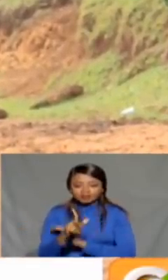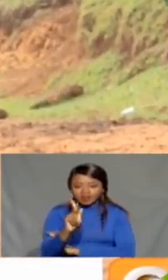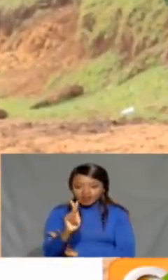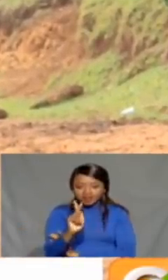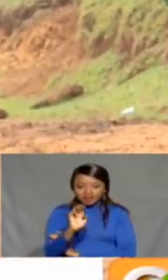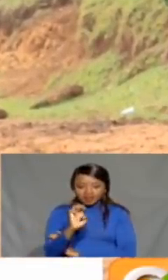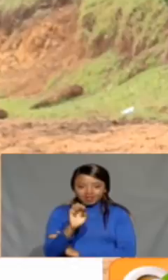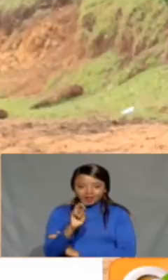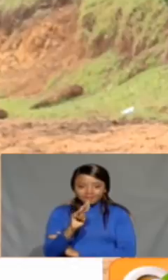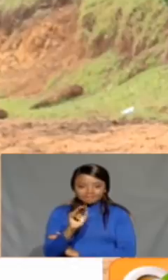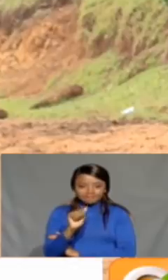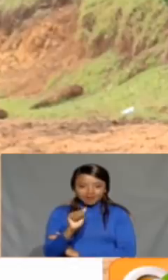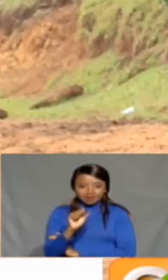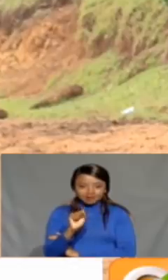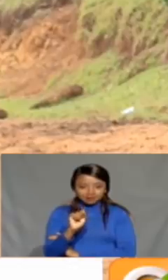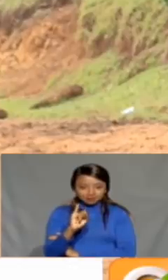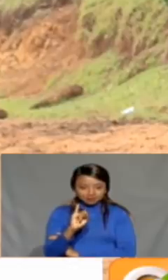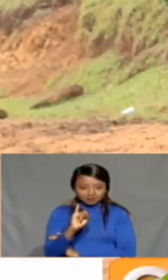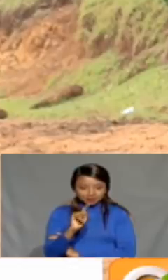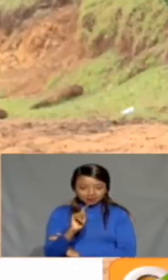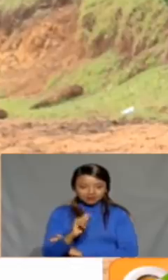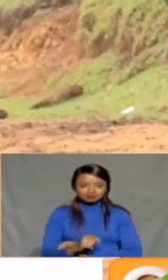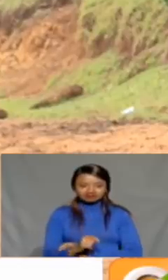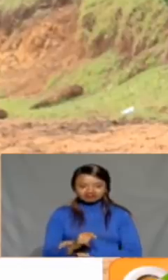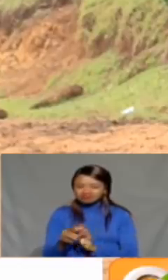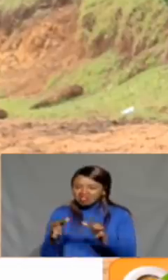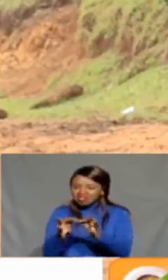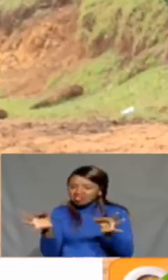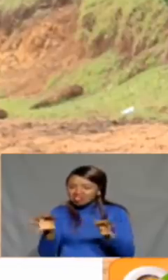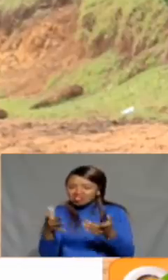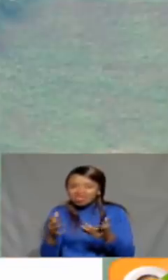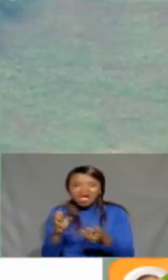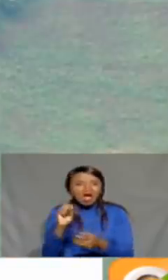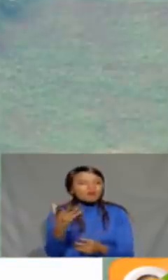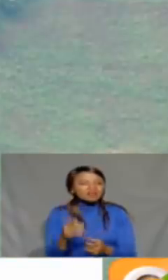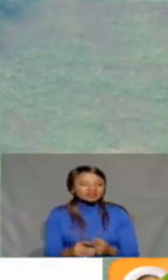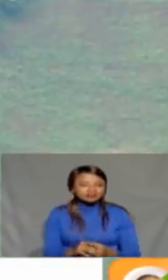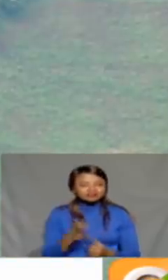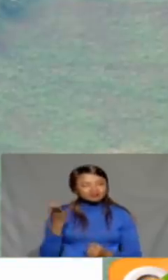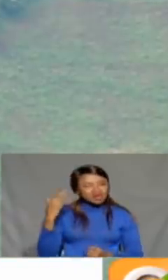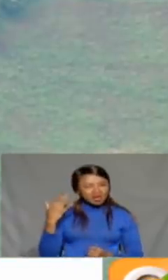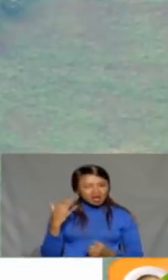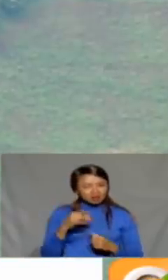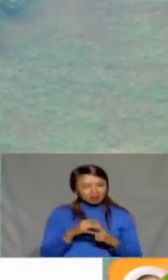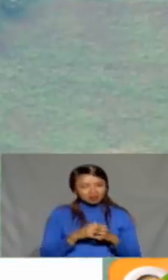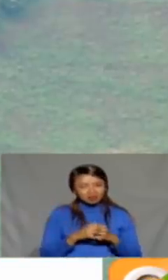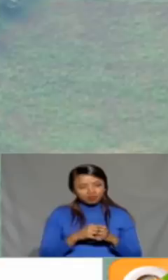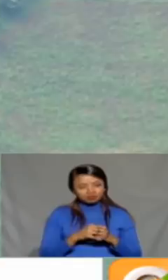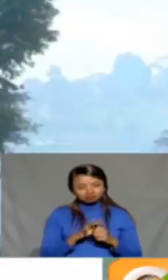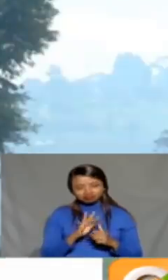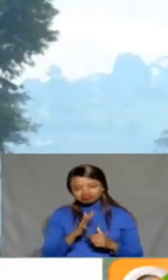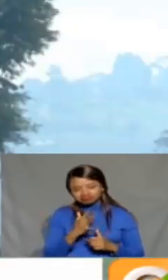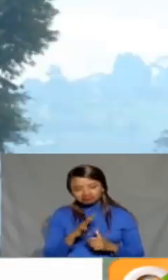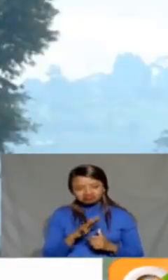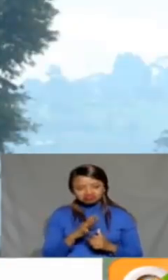Kemasit. Hey. Ilikuwa kiasi gani na pesa ngapi wakati huo? It was